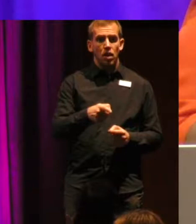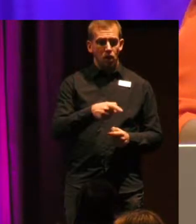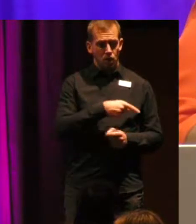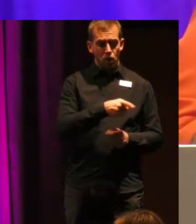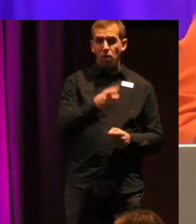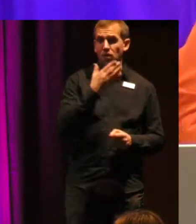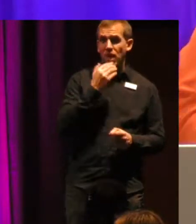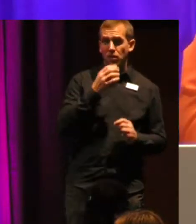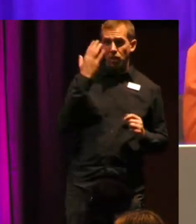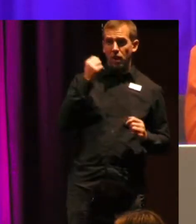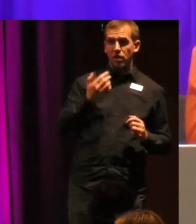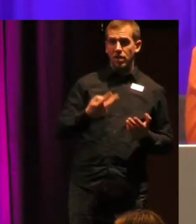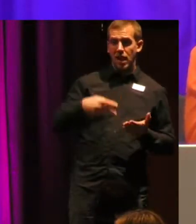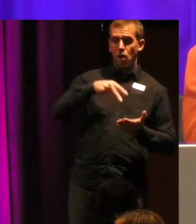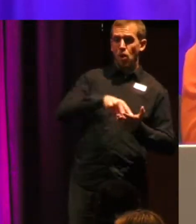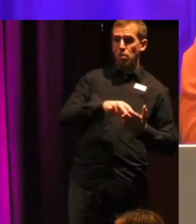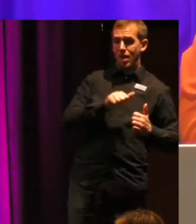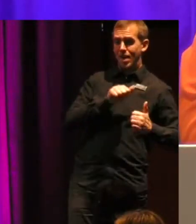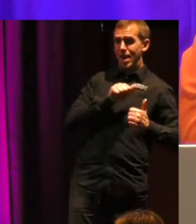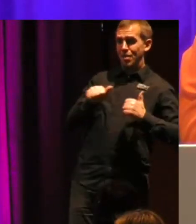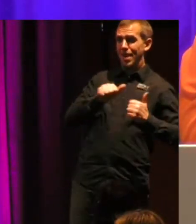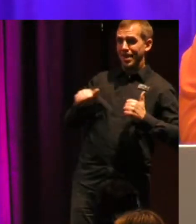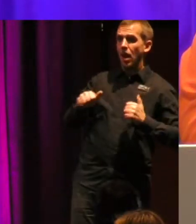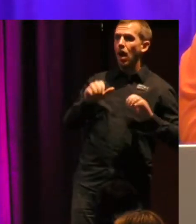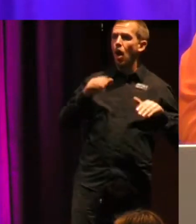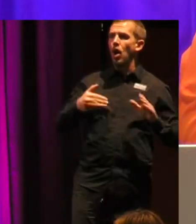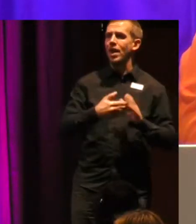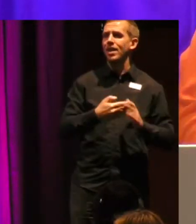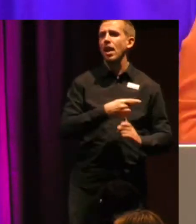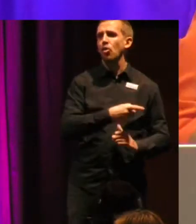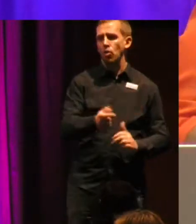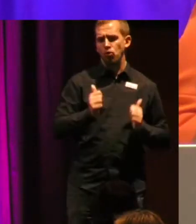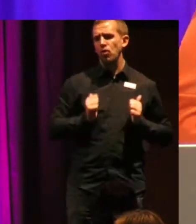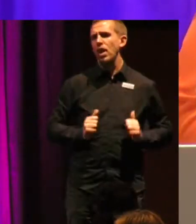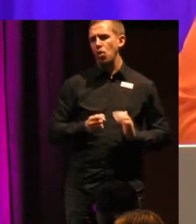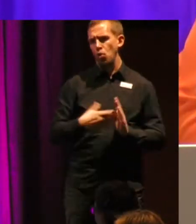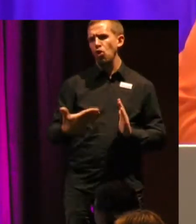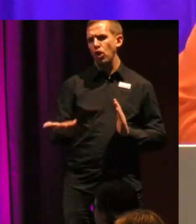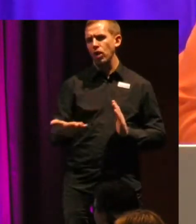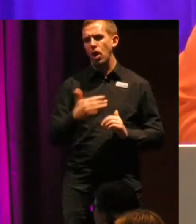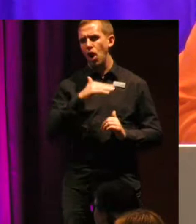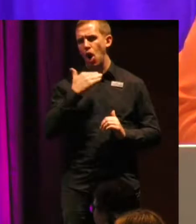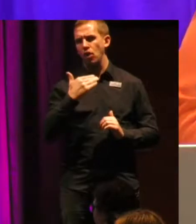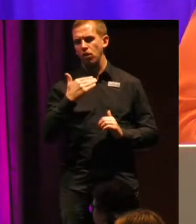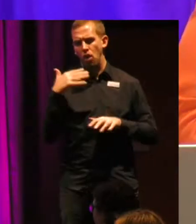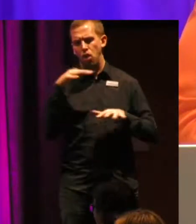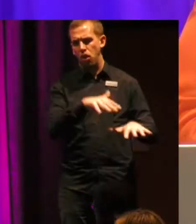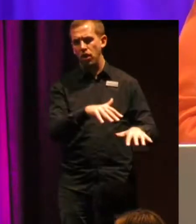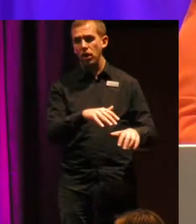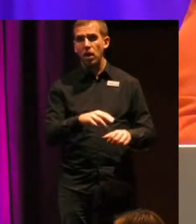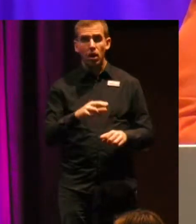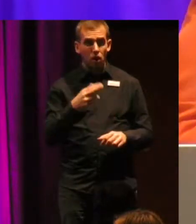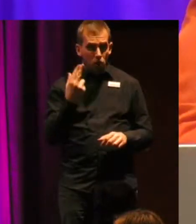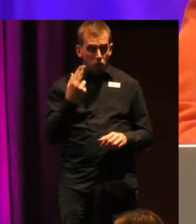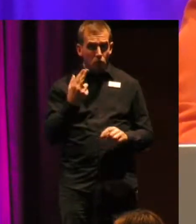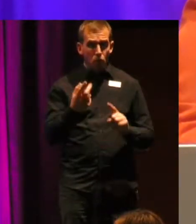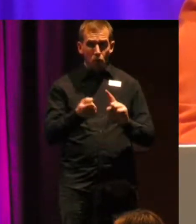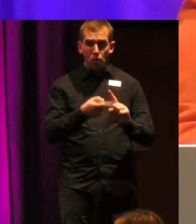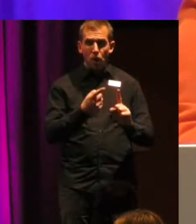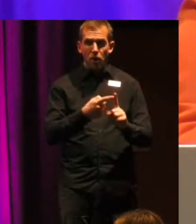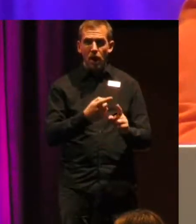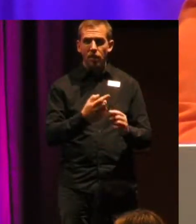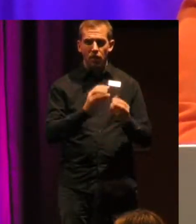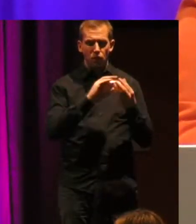real concern and threat to our democracies. Now, there have been a number of, I think, initiatives around how you begin to